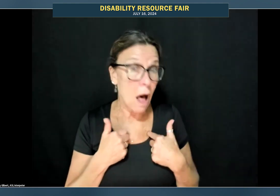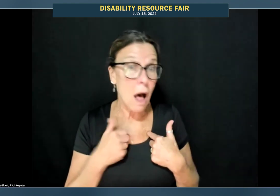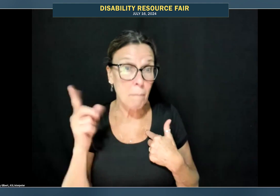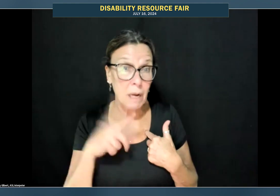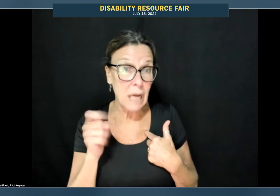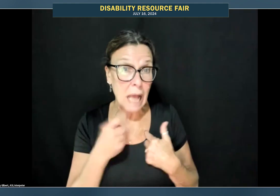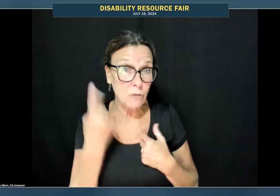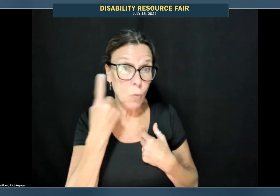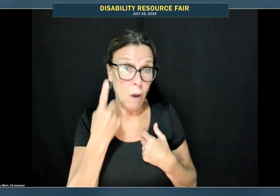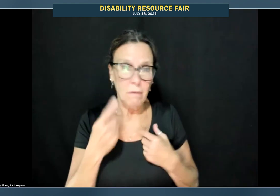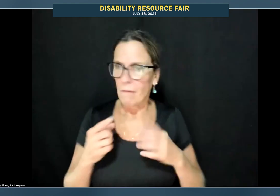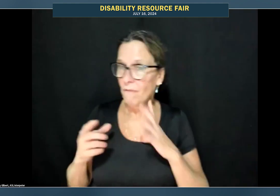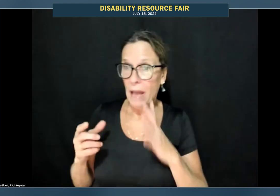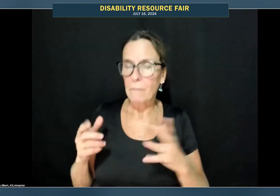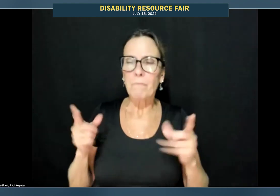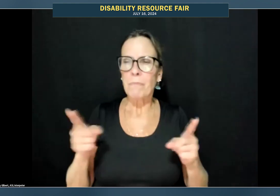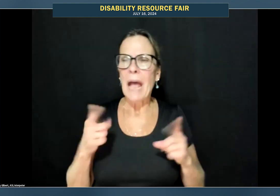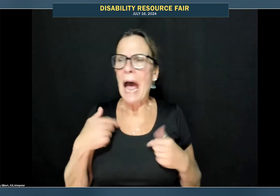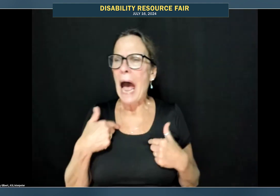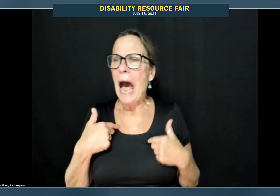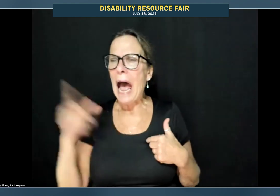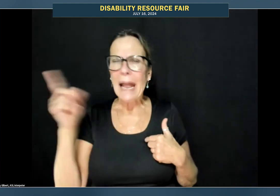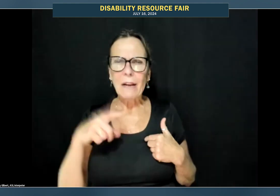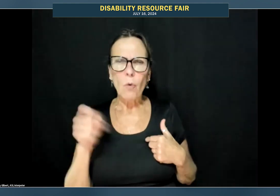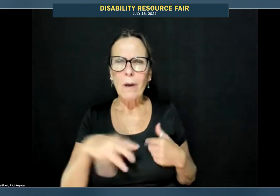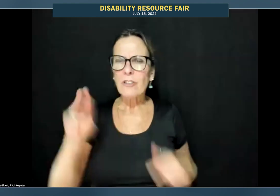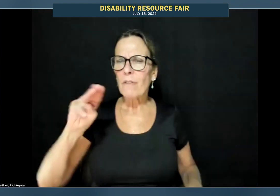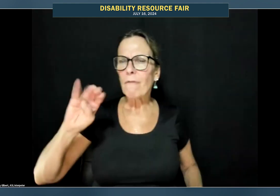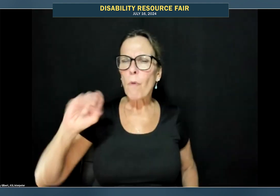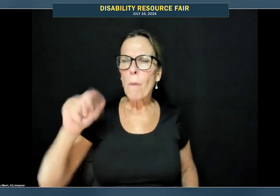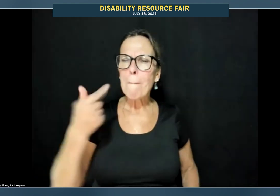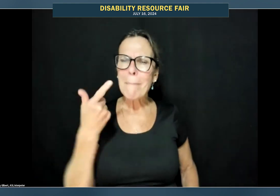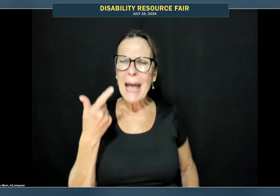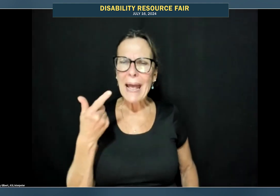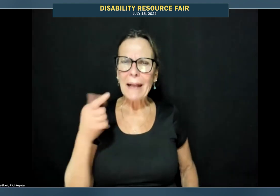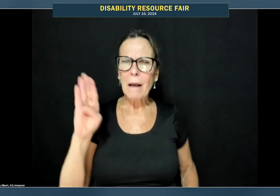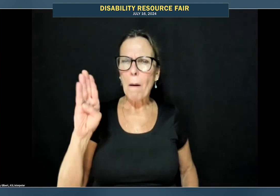Great. I had a question for Meg Bandara.